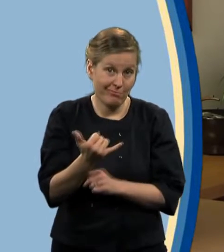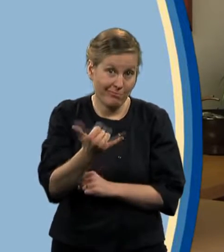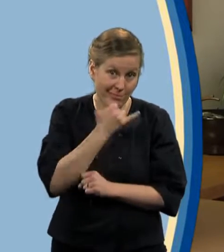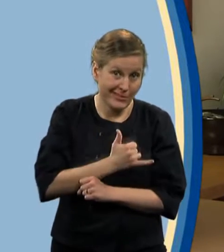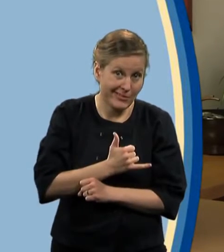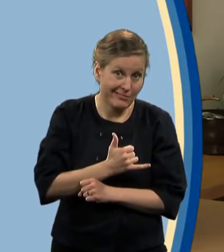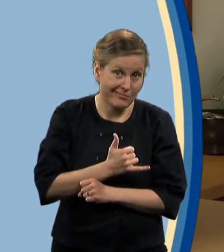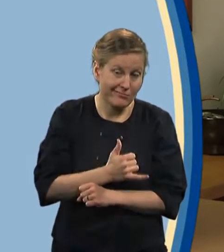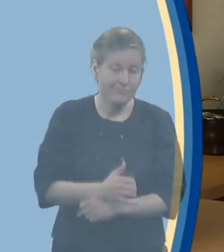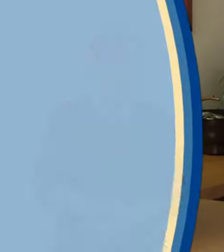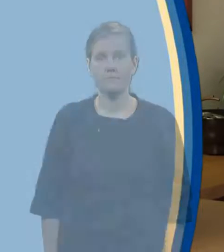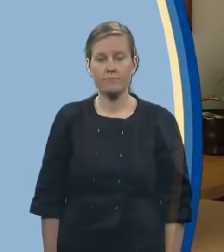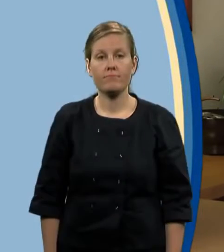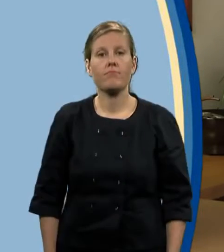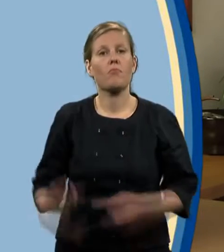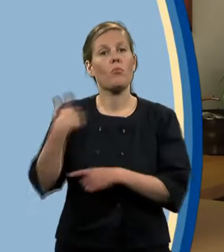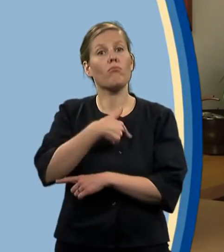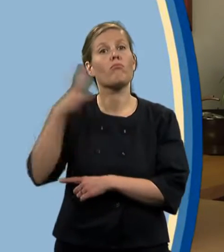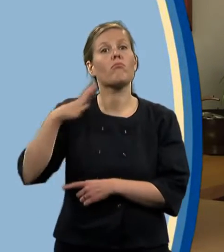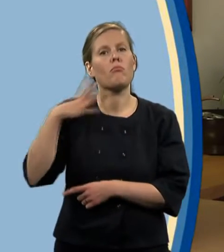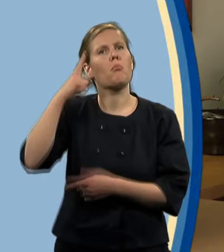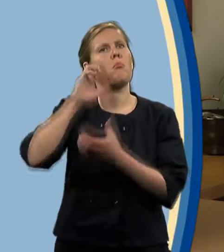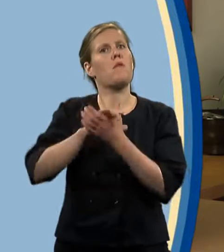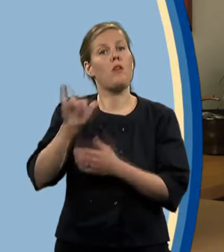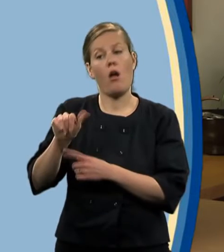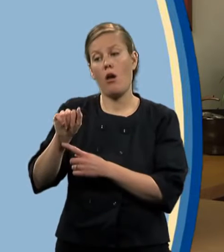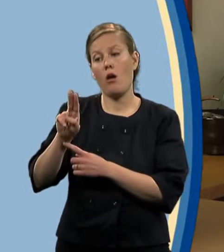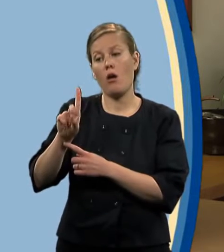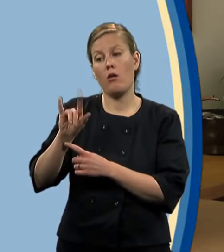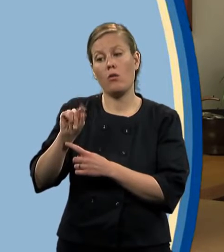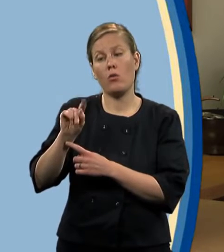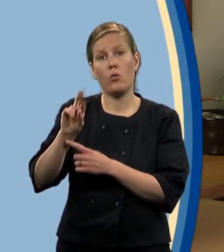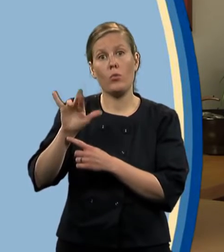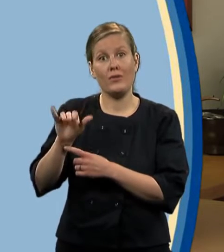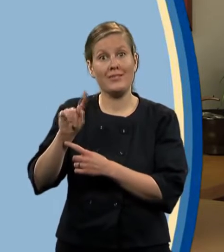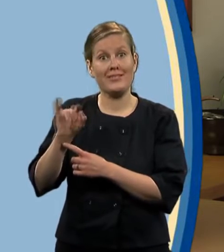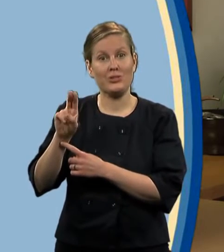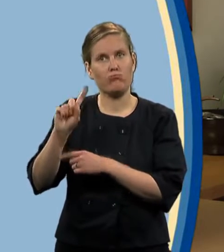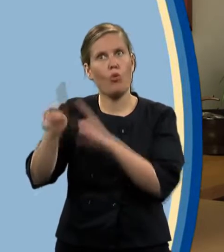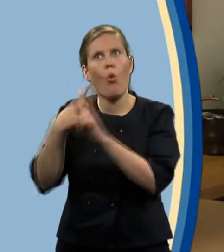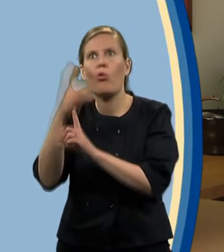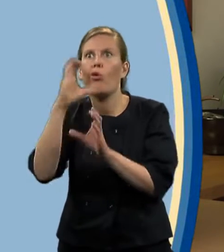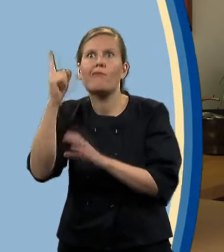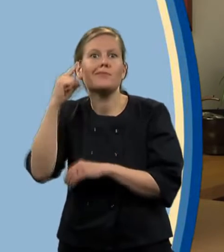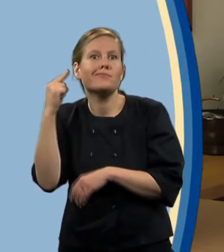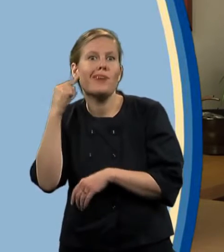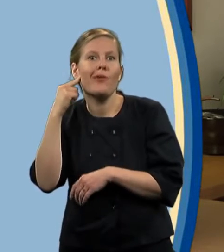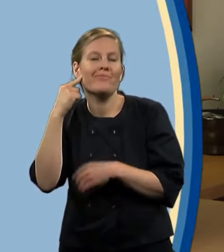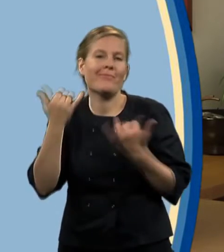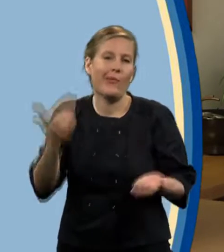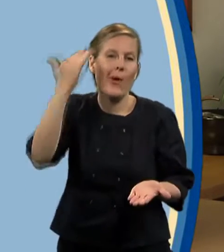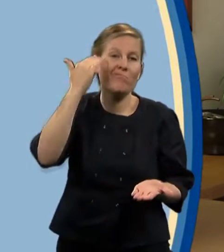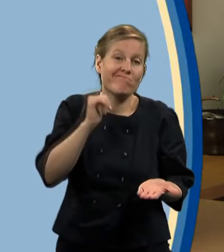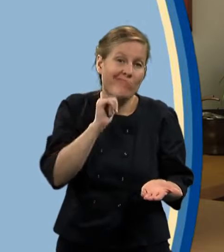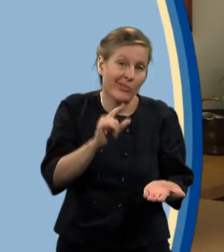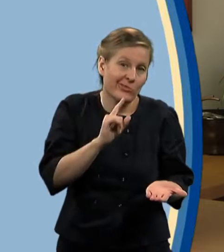have made a mistake. We believed that the auditory tissue was only looking for sound. We